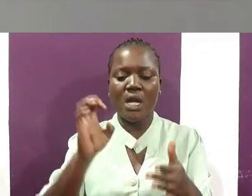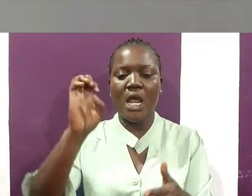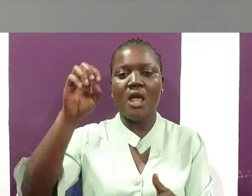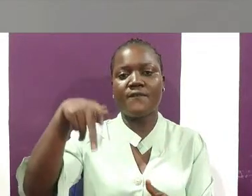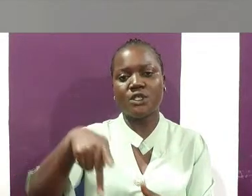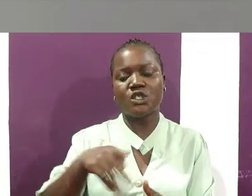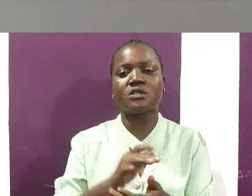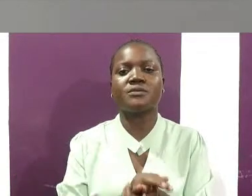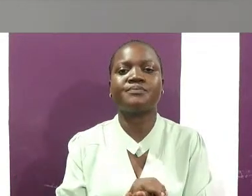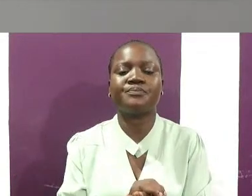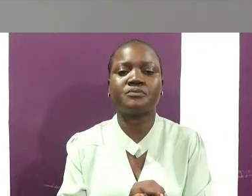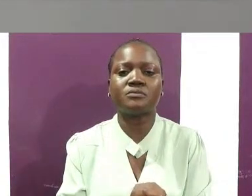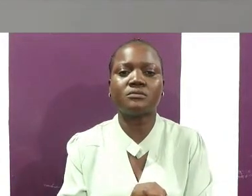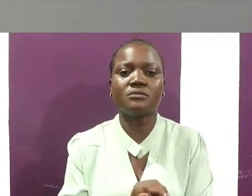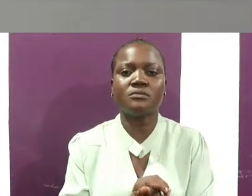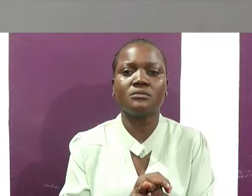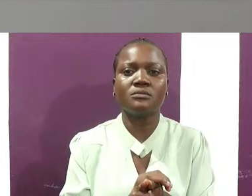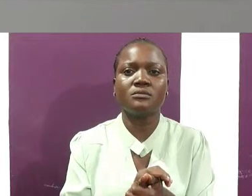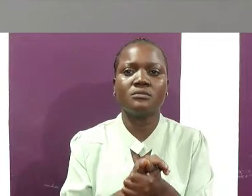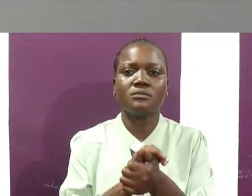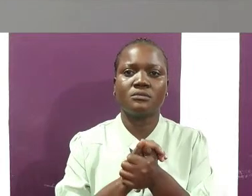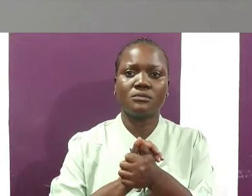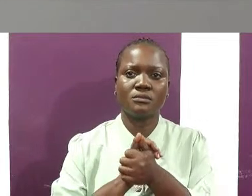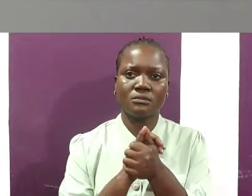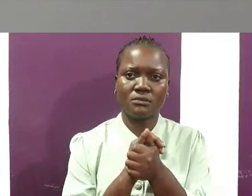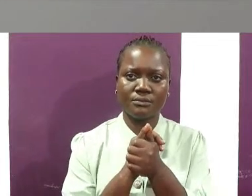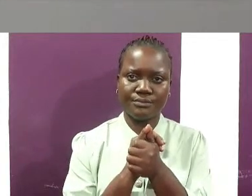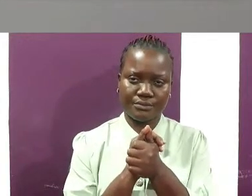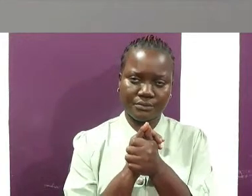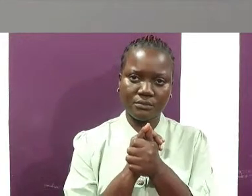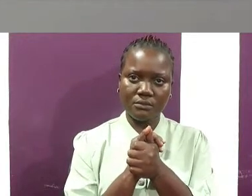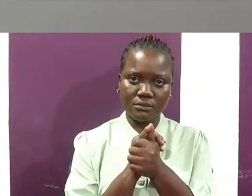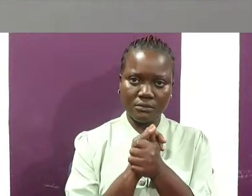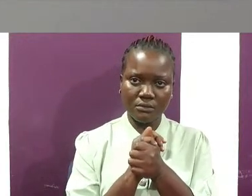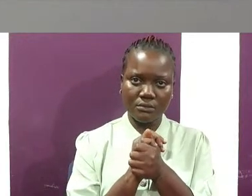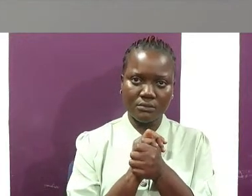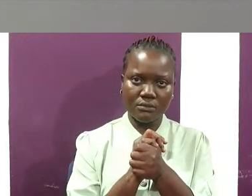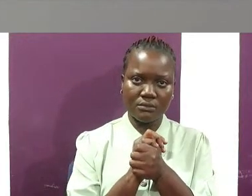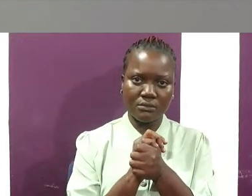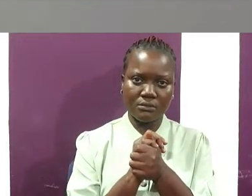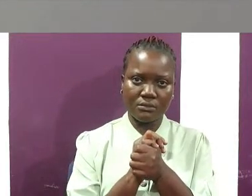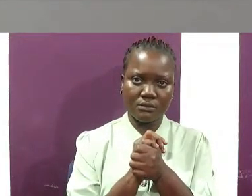And we'll begin looking in Ephesians and Galatians, but let's actually begin in Galatians.